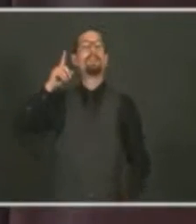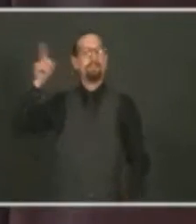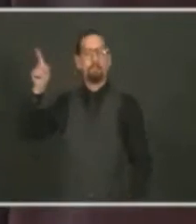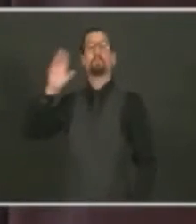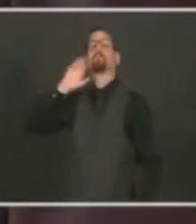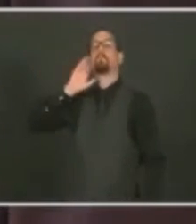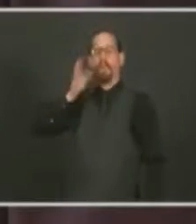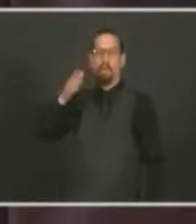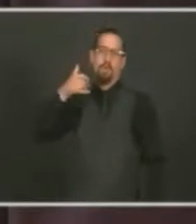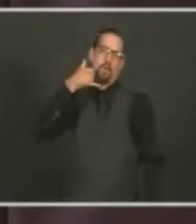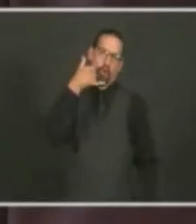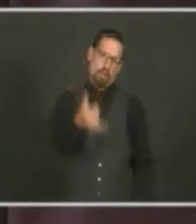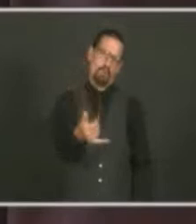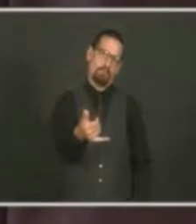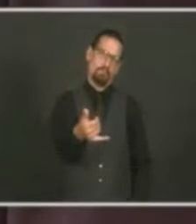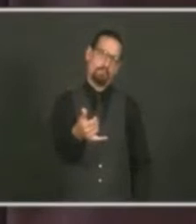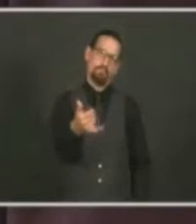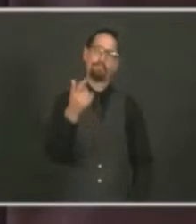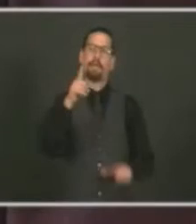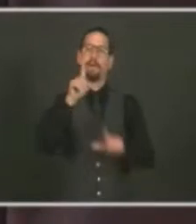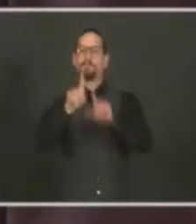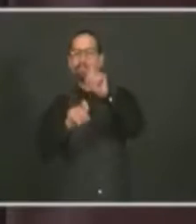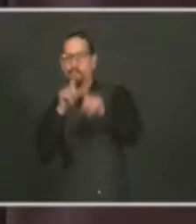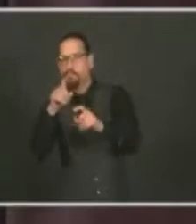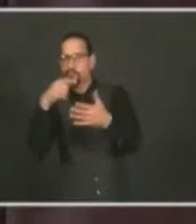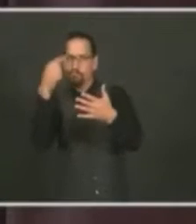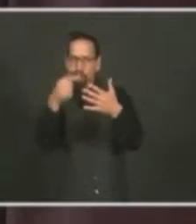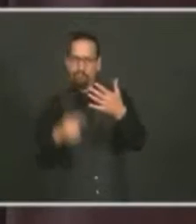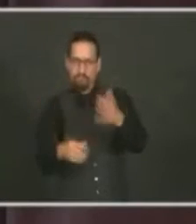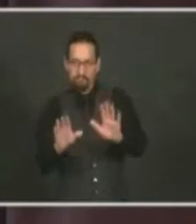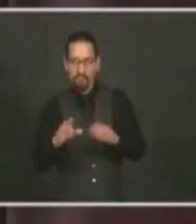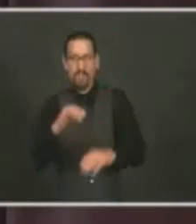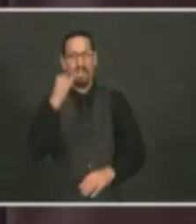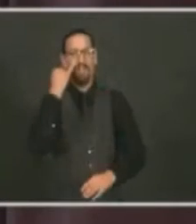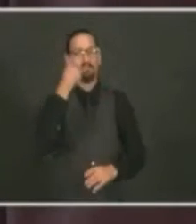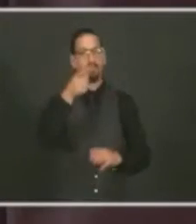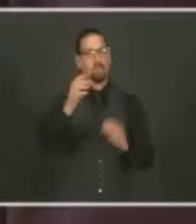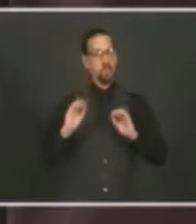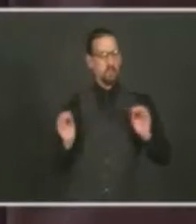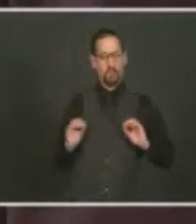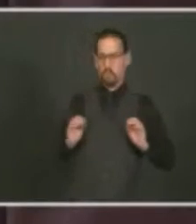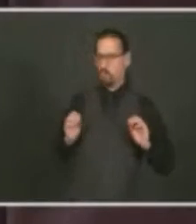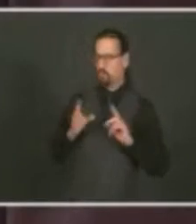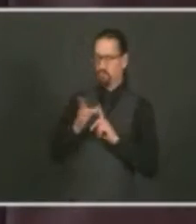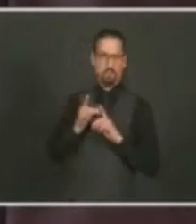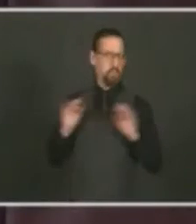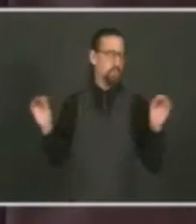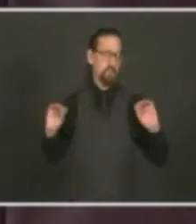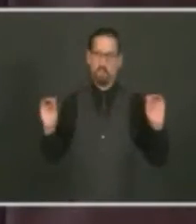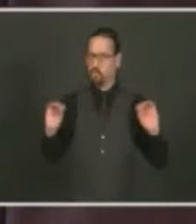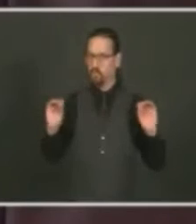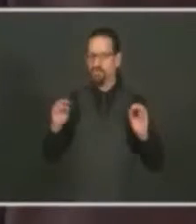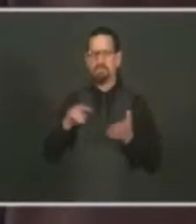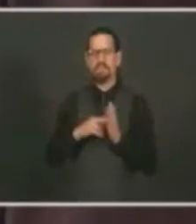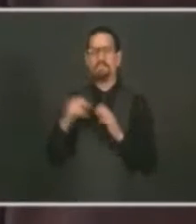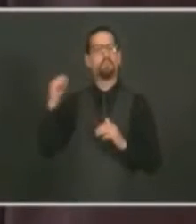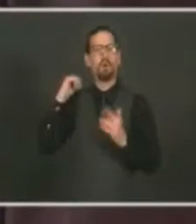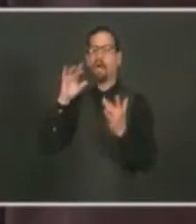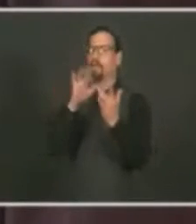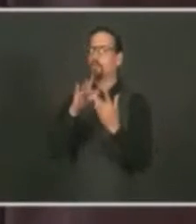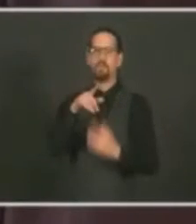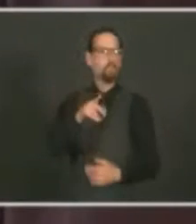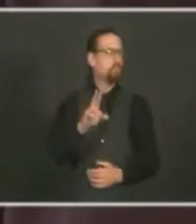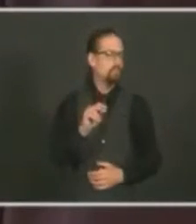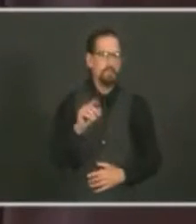But in any of these cases, if you're negative, you're just going to get an email telling you the result and telling you it was negative. And